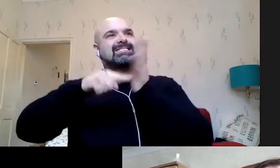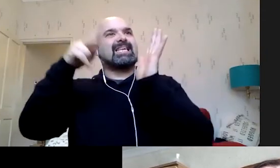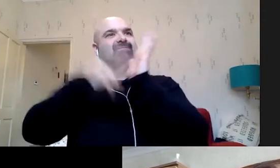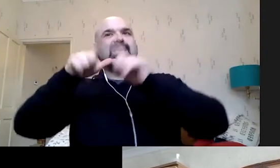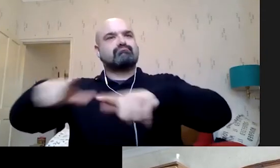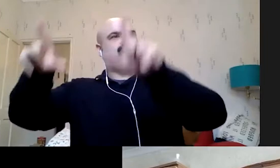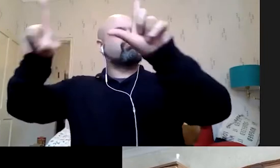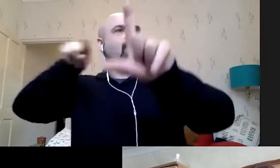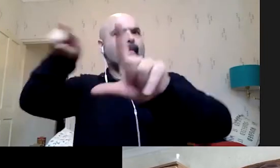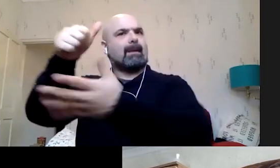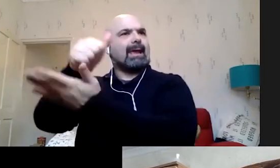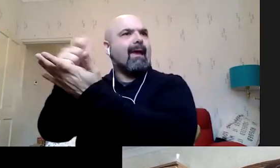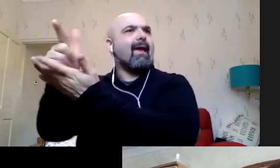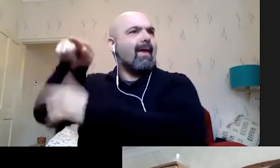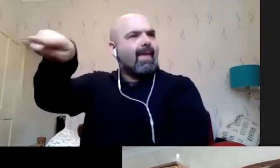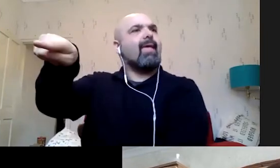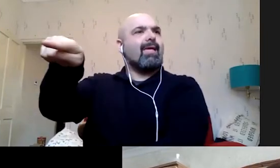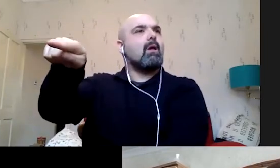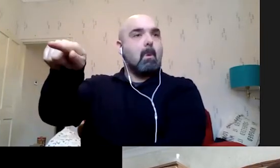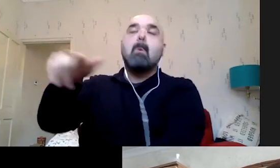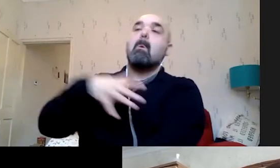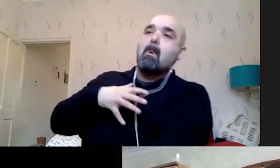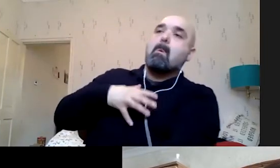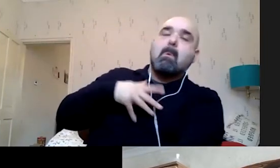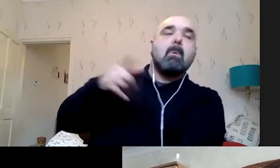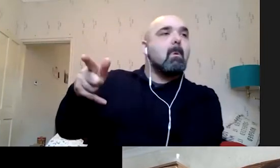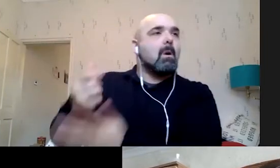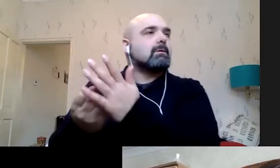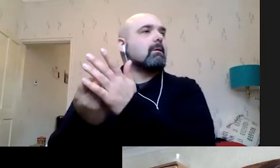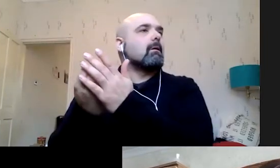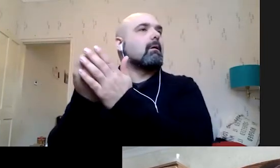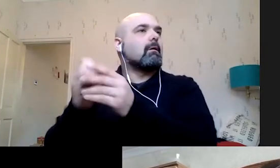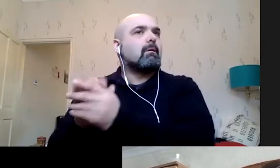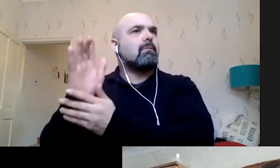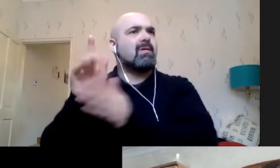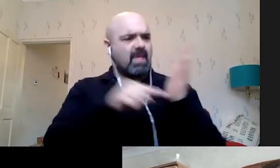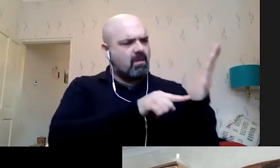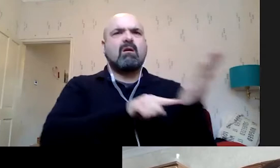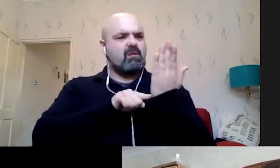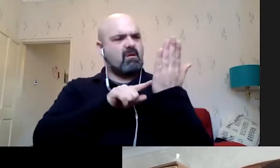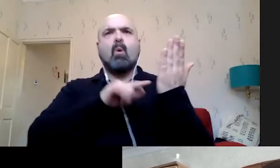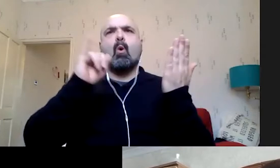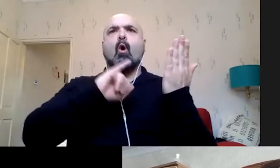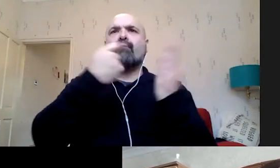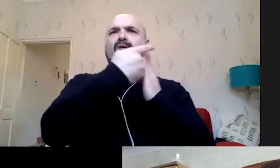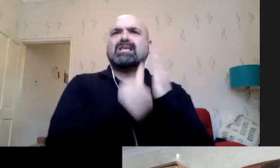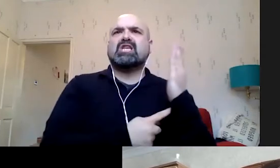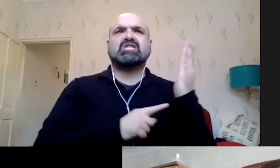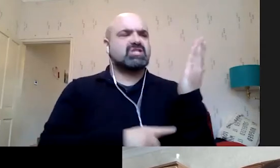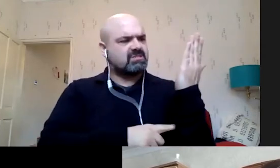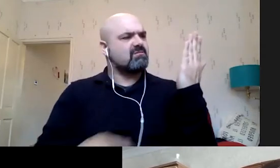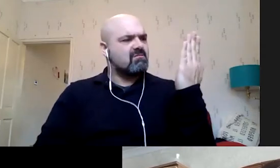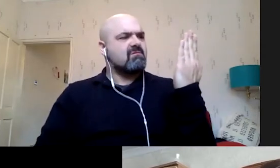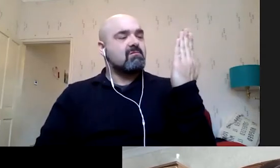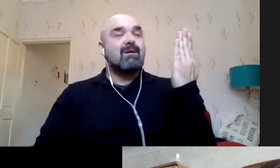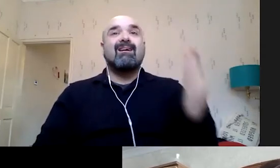suddenly to find this awful legislation. So it did make it difficult. And I think